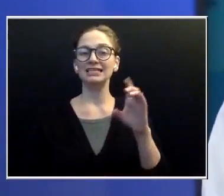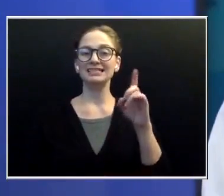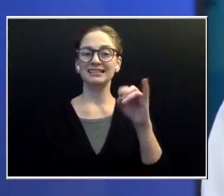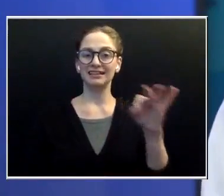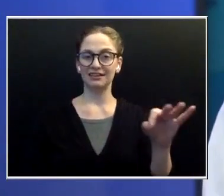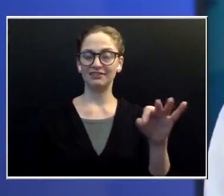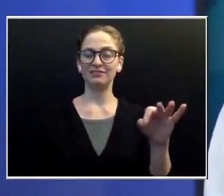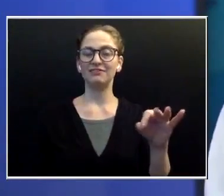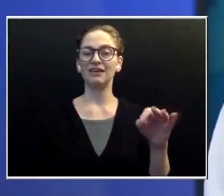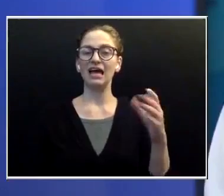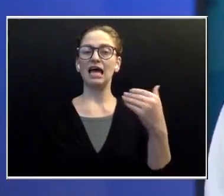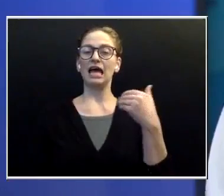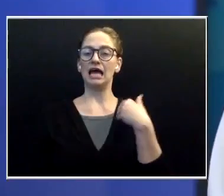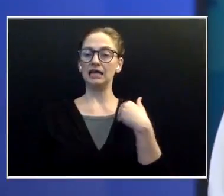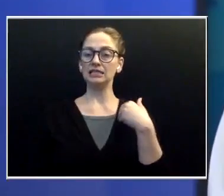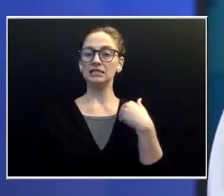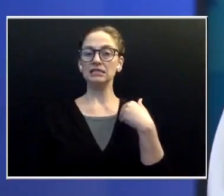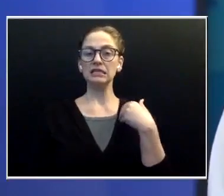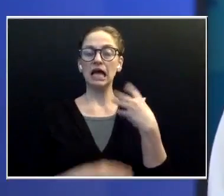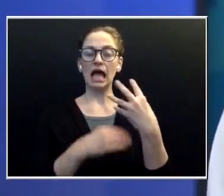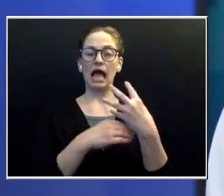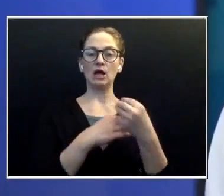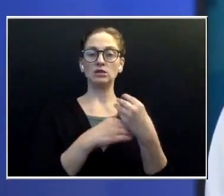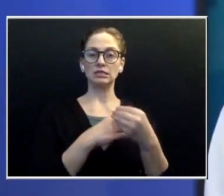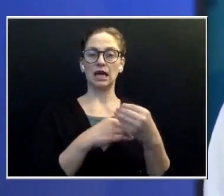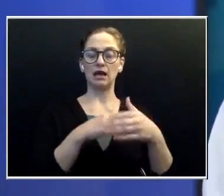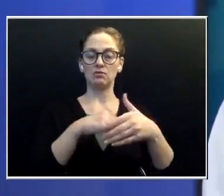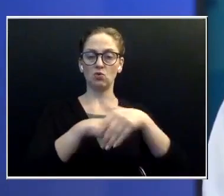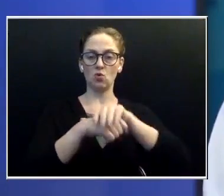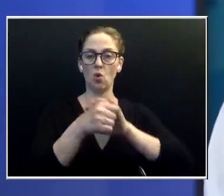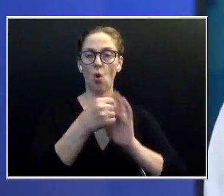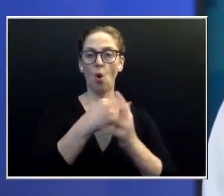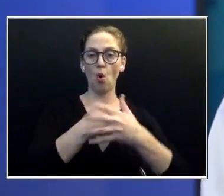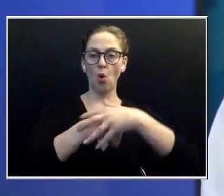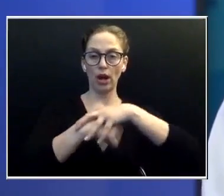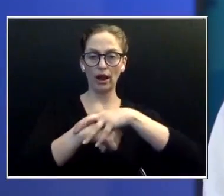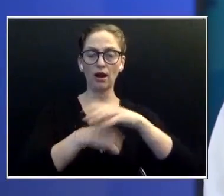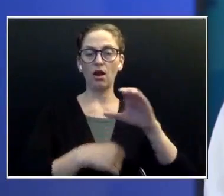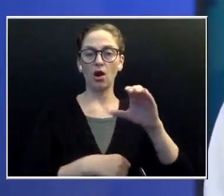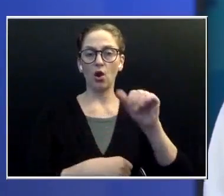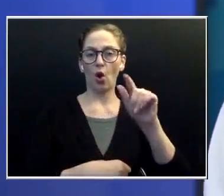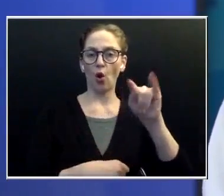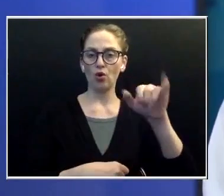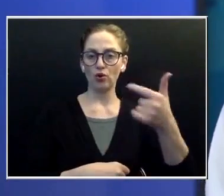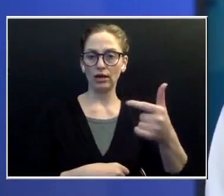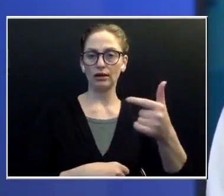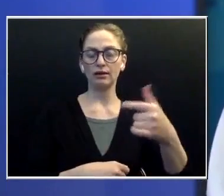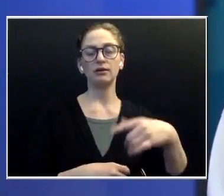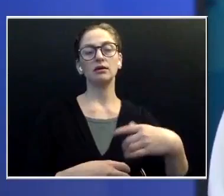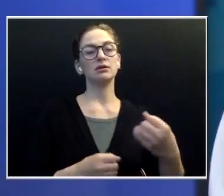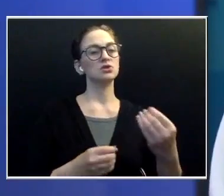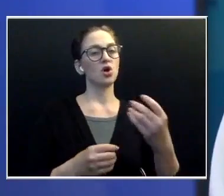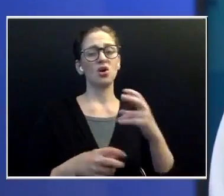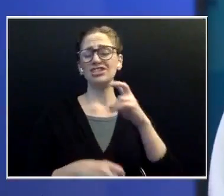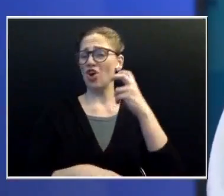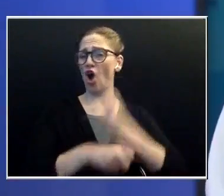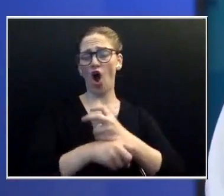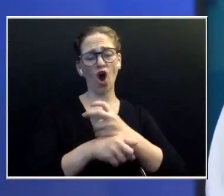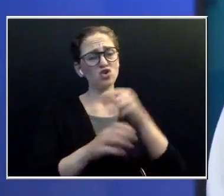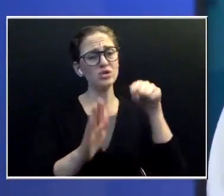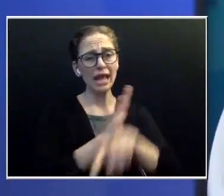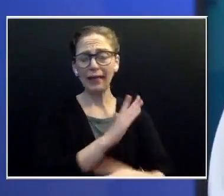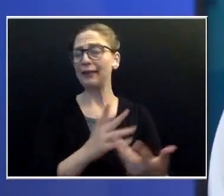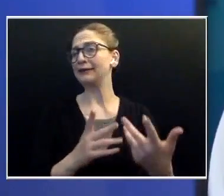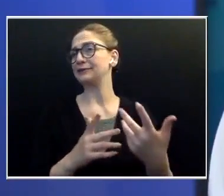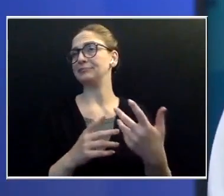an outside coating. It's very severe. Actually, it's very resistant to be killed by using heat, by using actually like stomach acid,